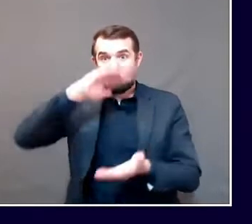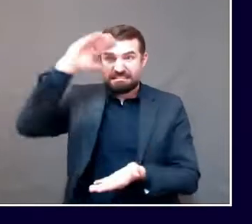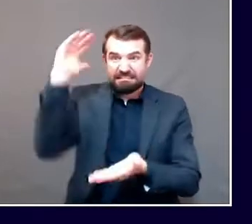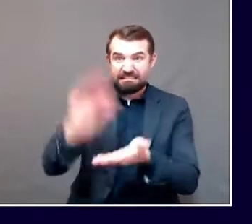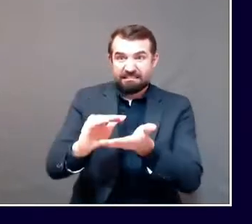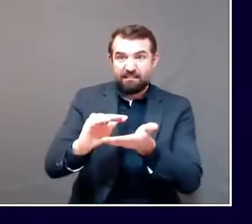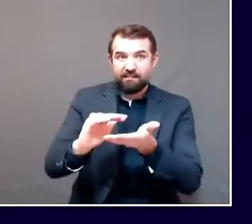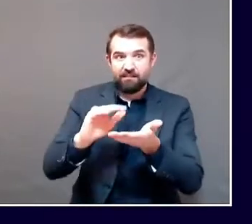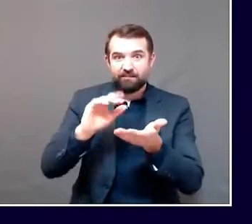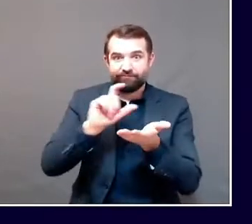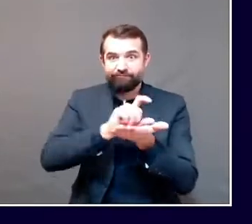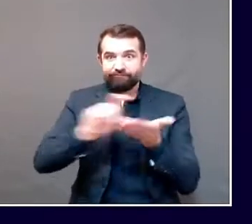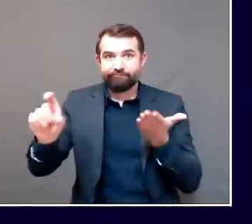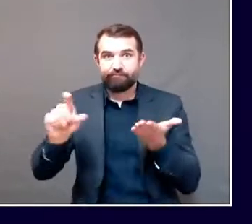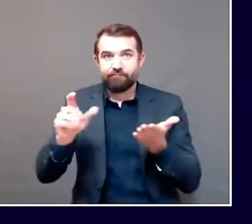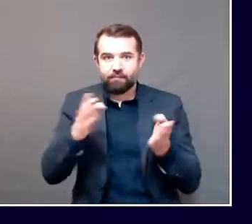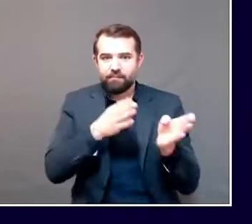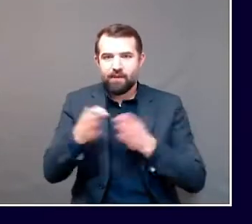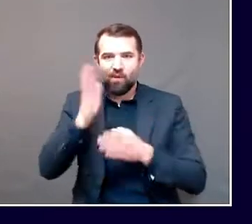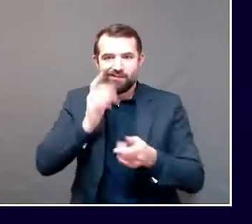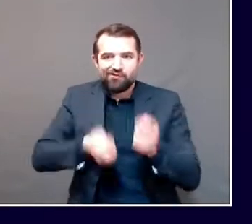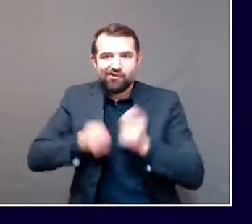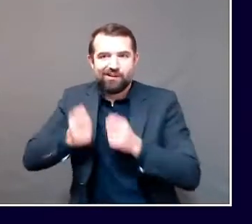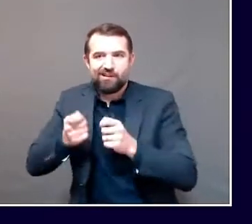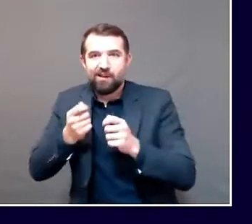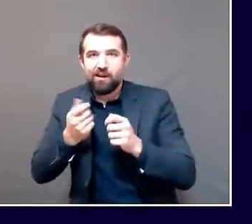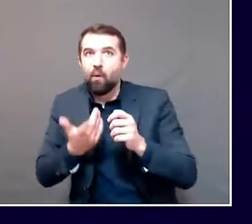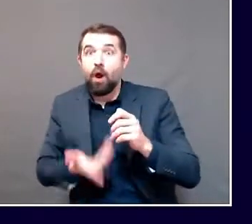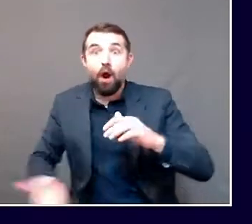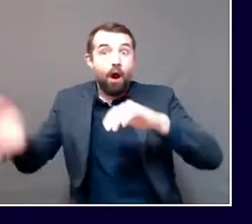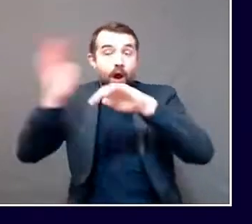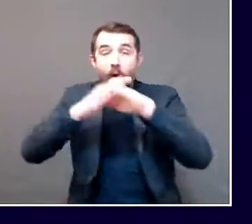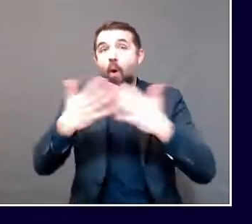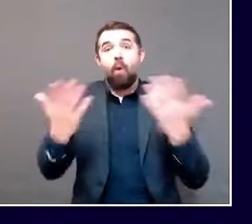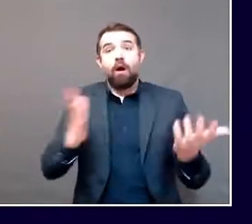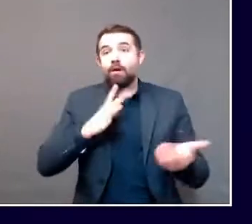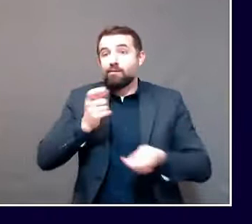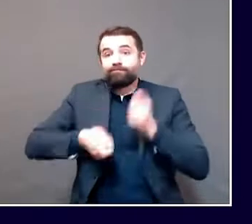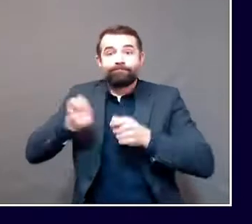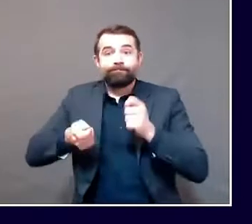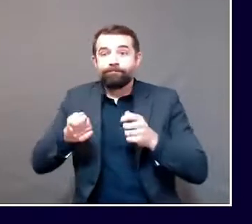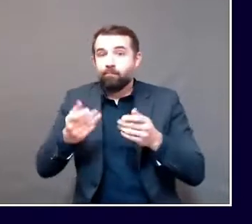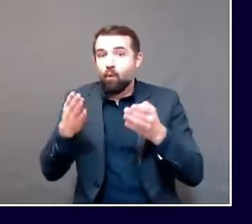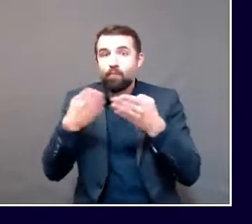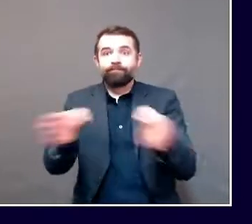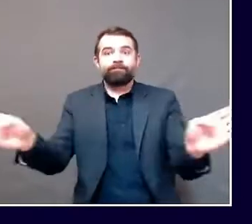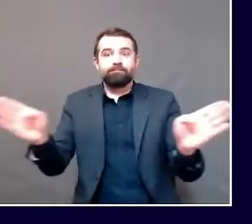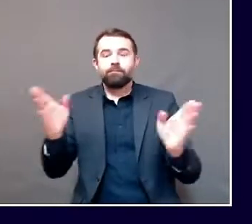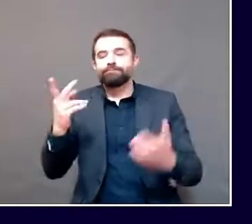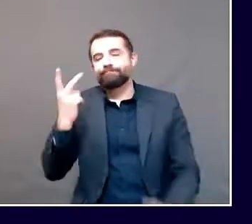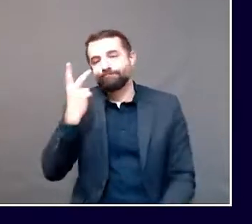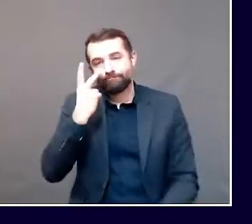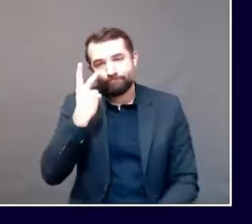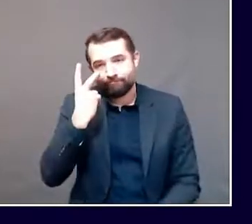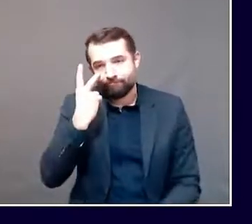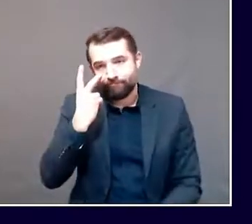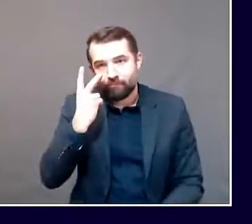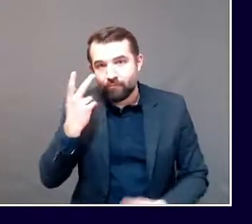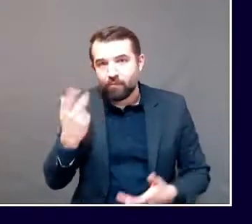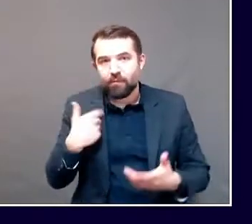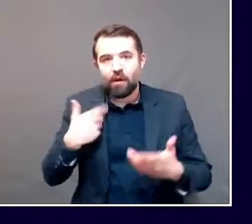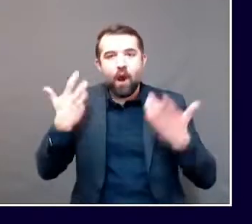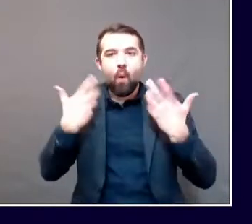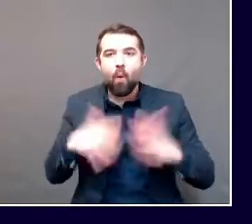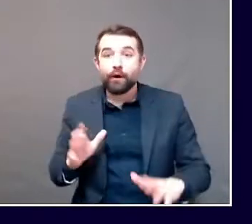We're having those discussions right now, but again, until we know what the supply chain looks like, being able to